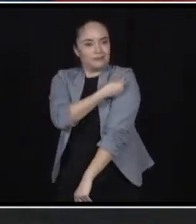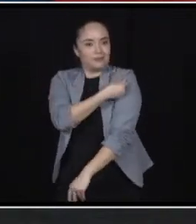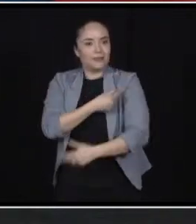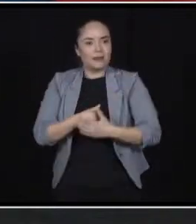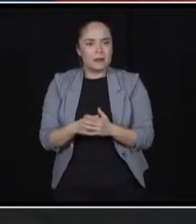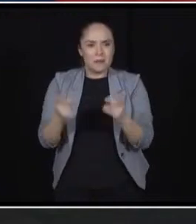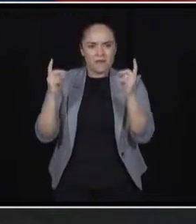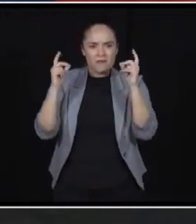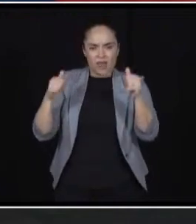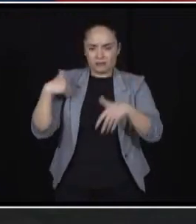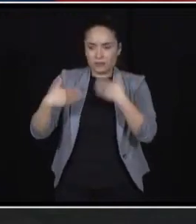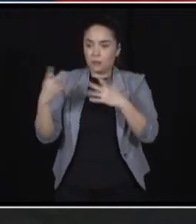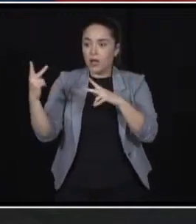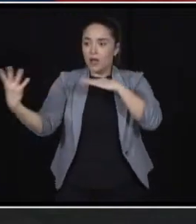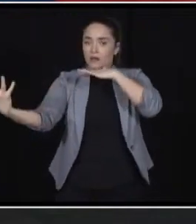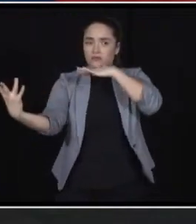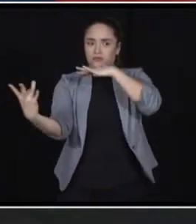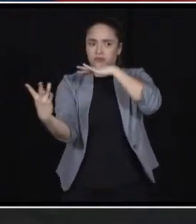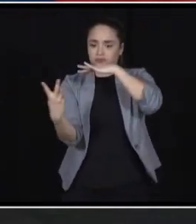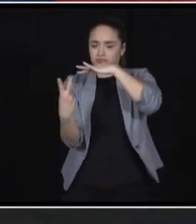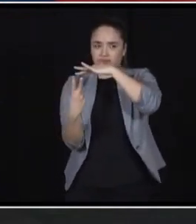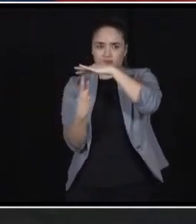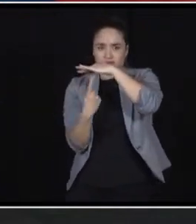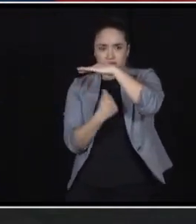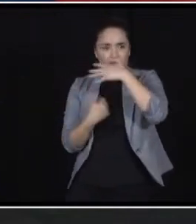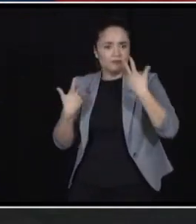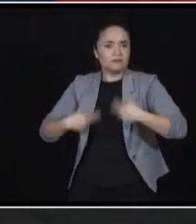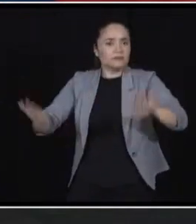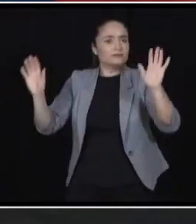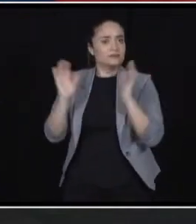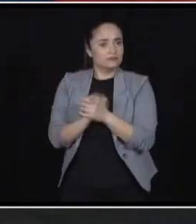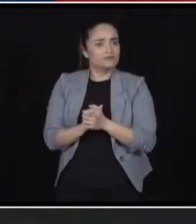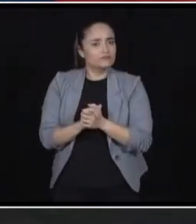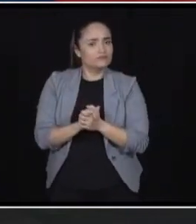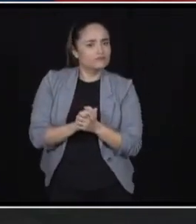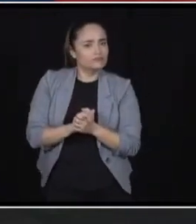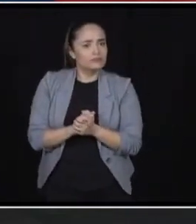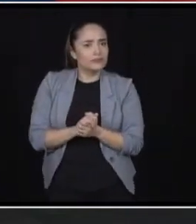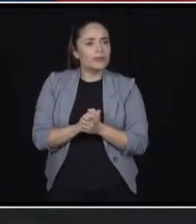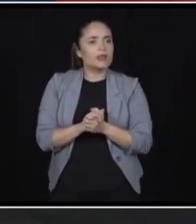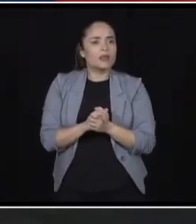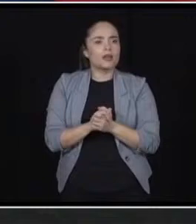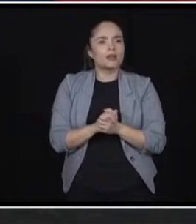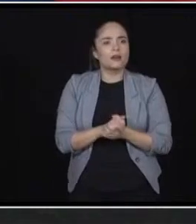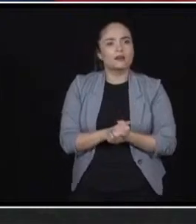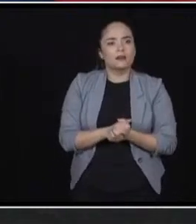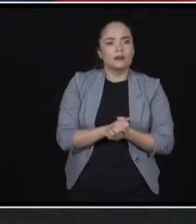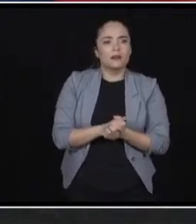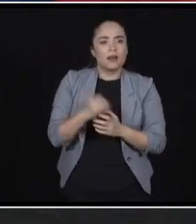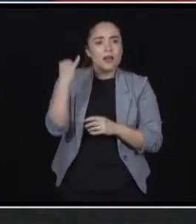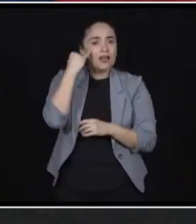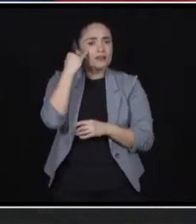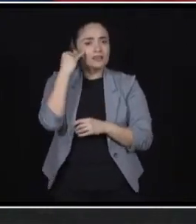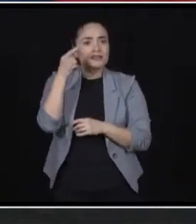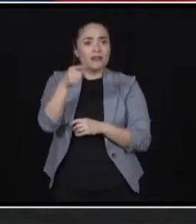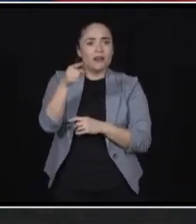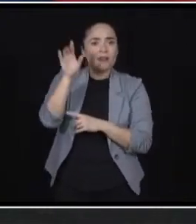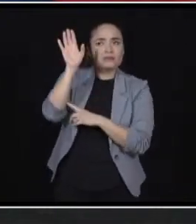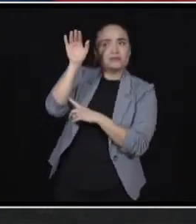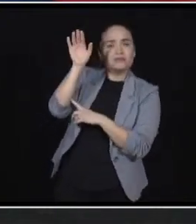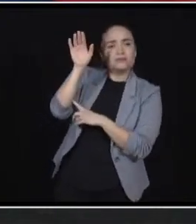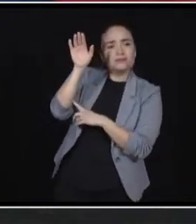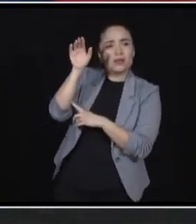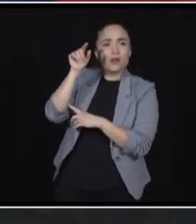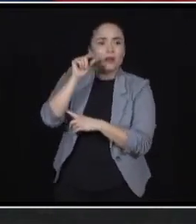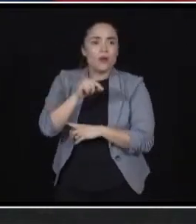So that's what we're doing. Just think if, you know, again, Rob, if we just sit